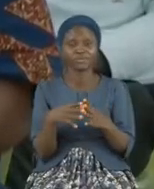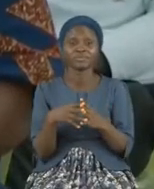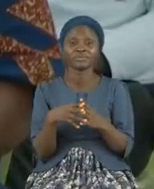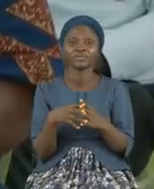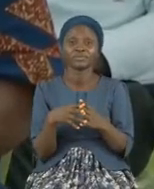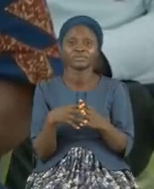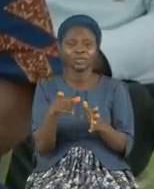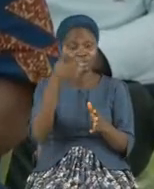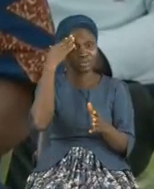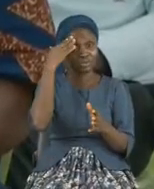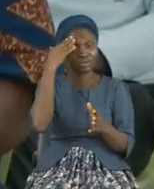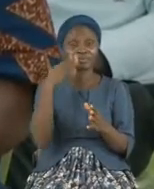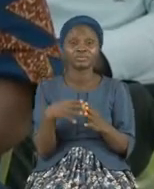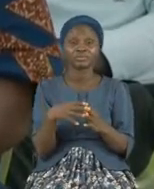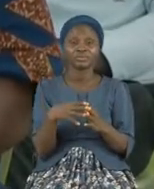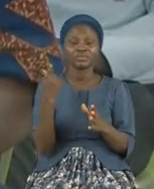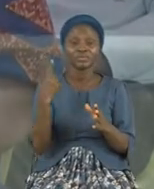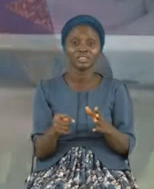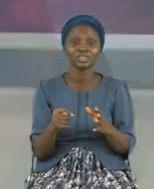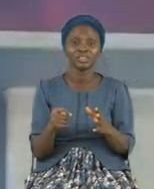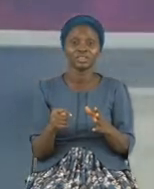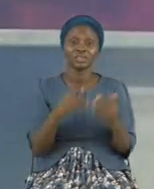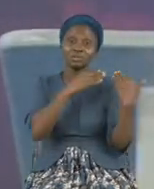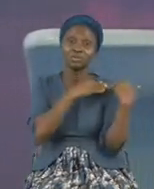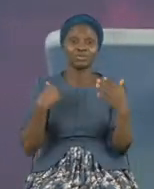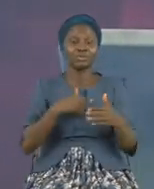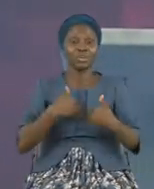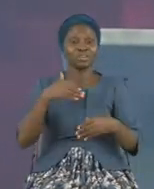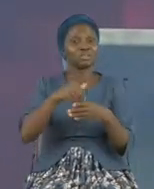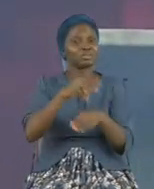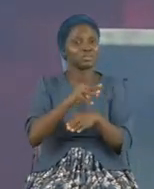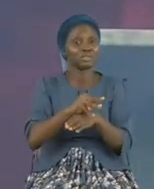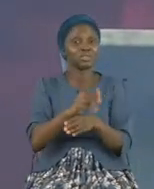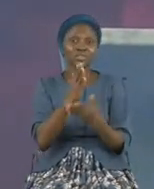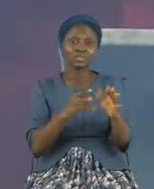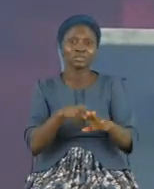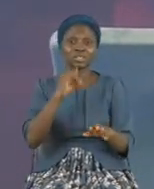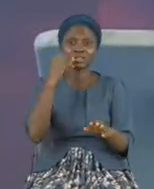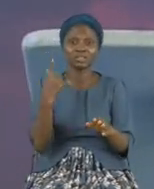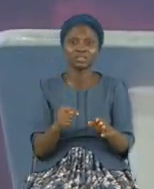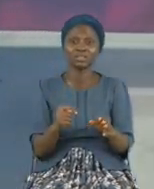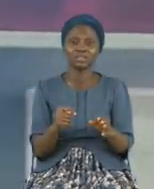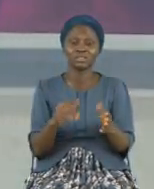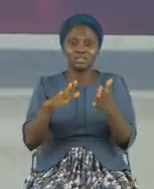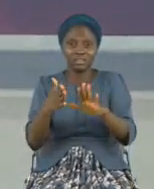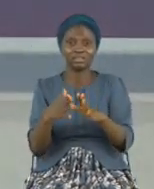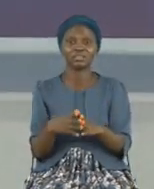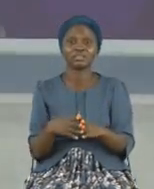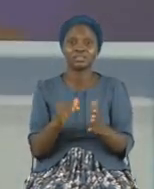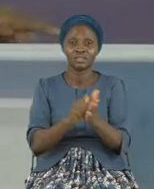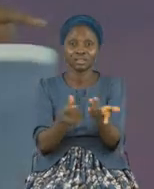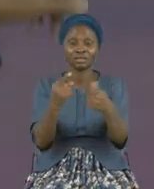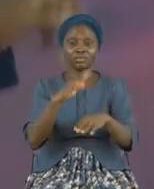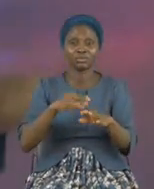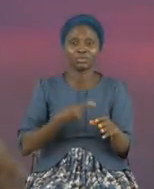know, the burden we have in ministry sometimes is the debt that comes upon us. We want to build this